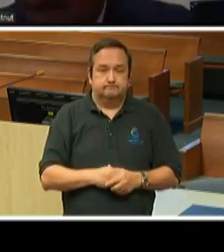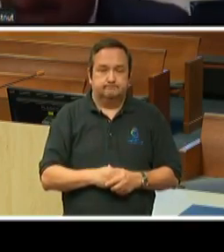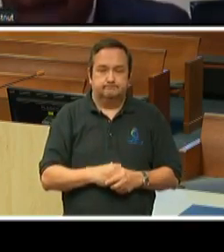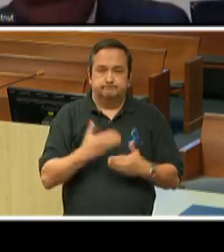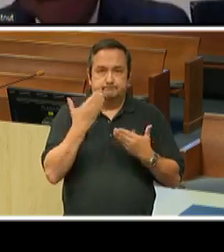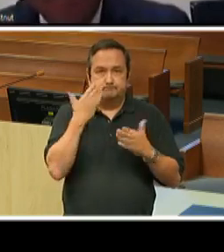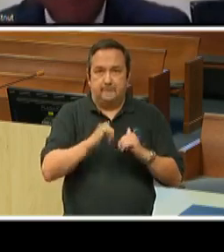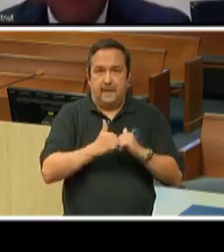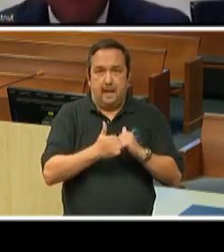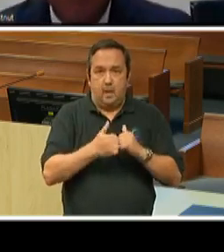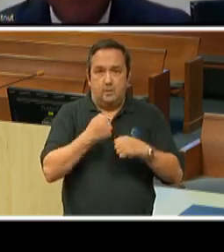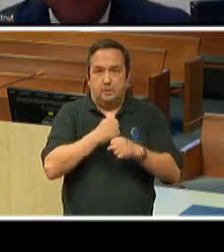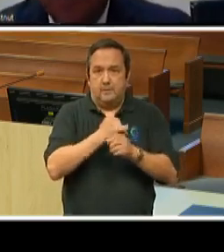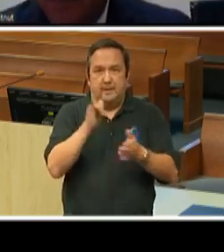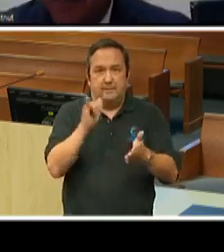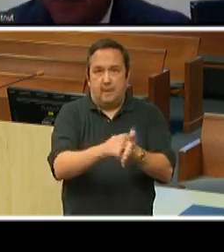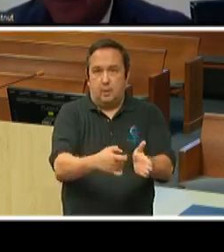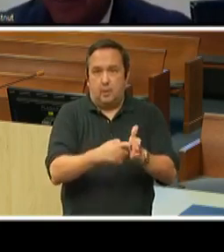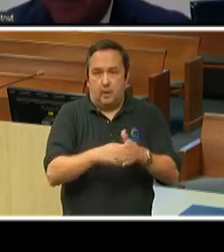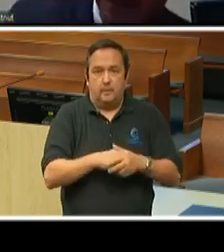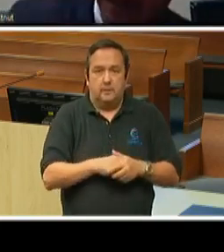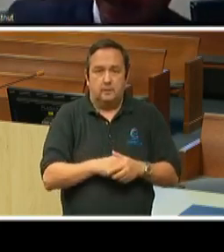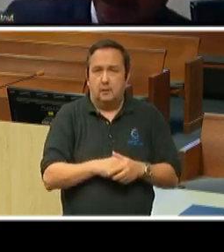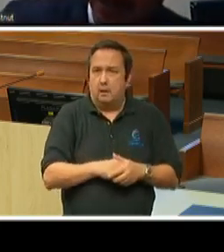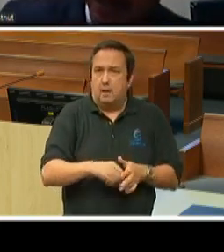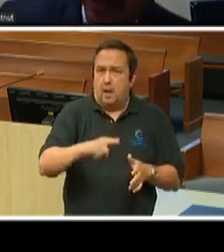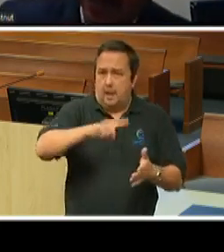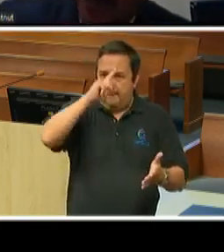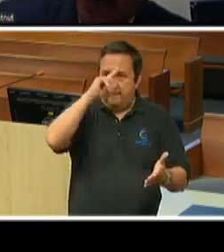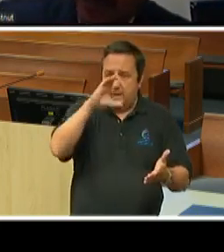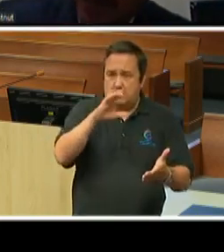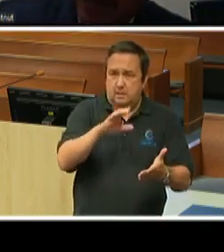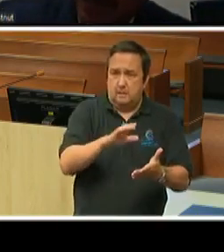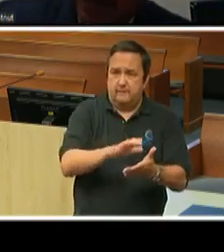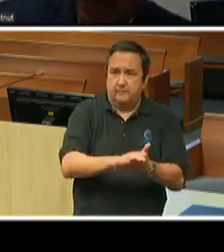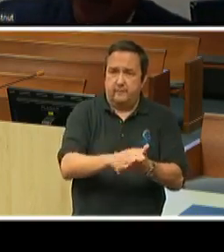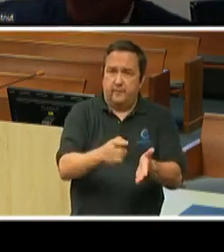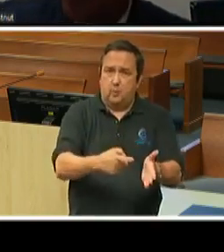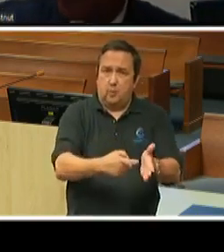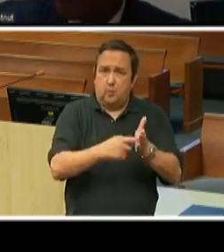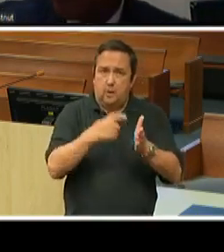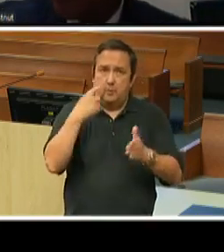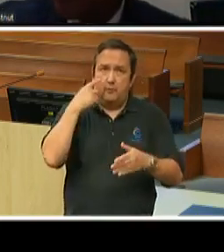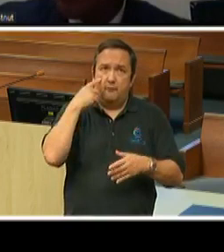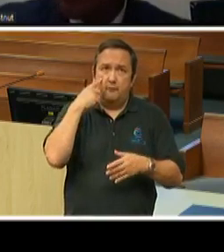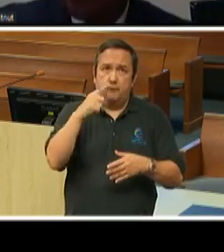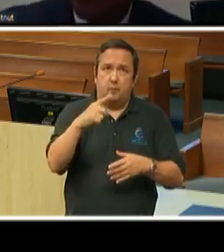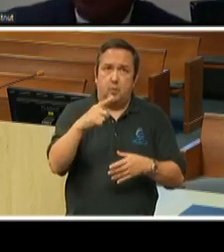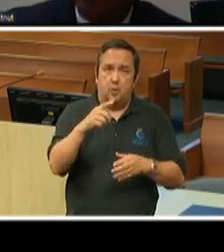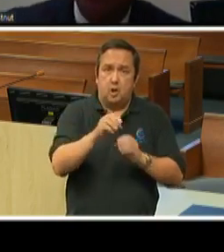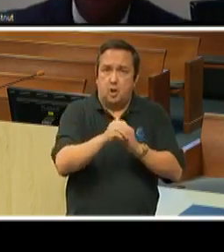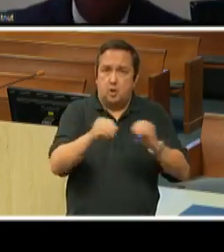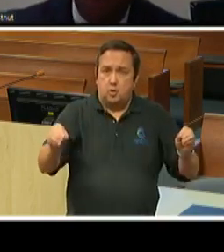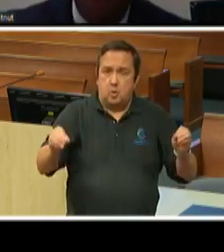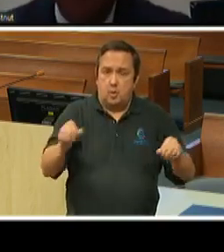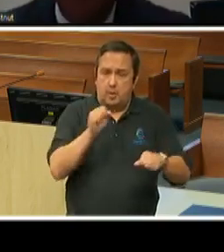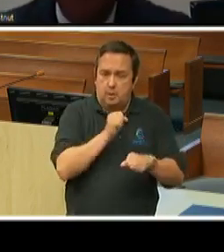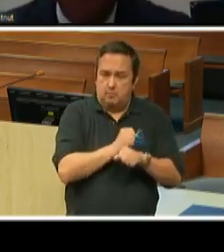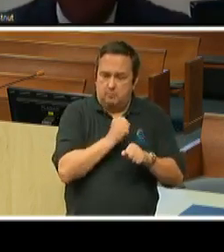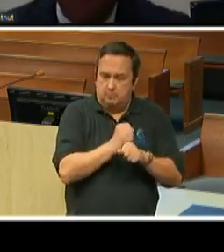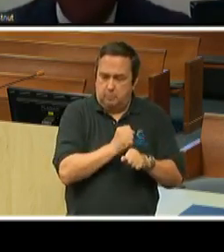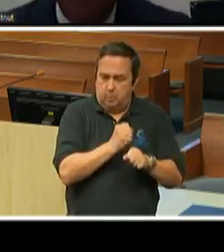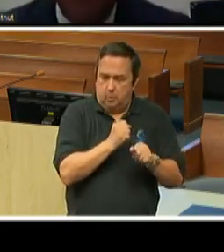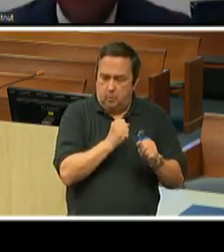how we make this requirement. I do believe that the requirement that no employee can be